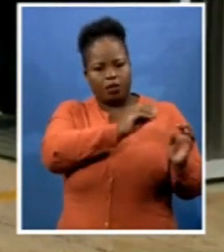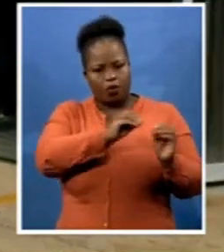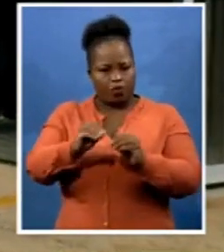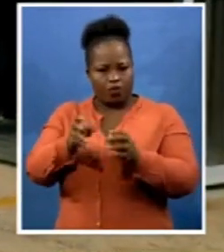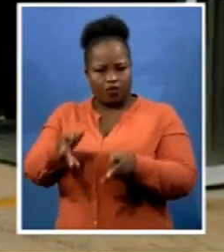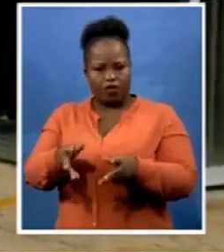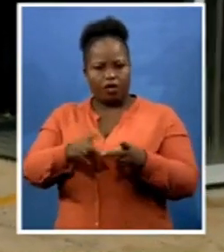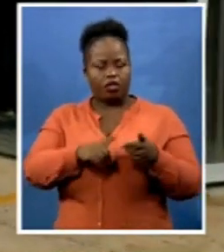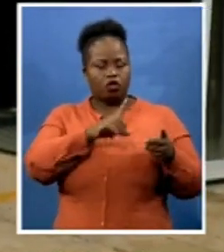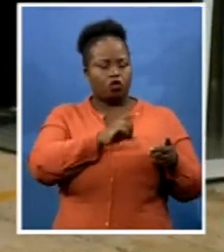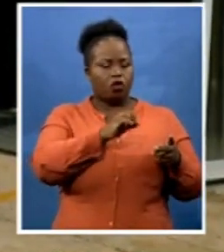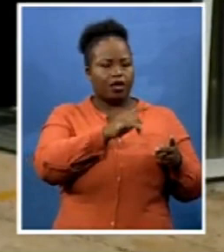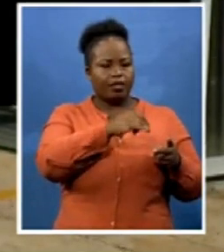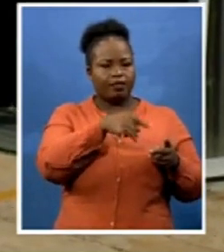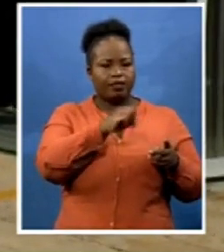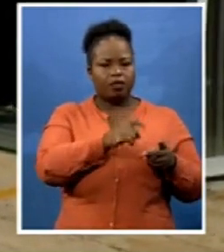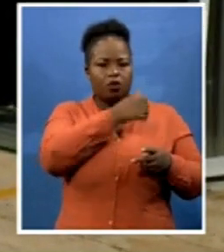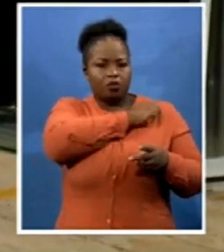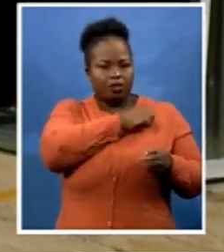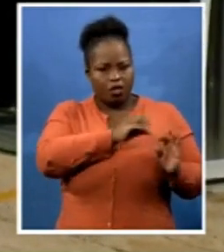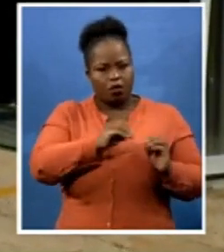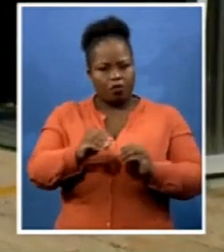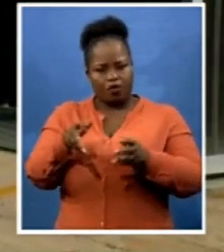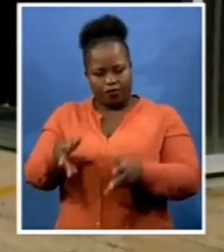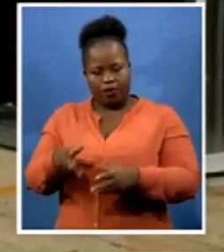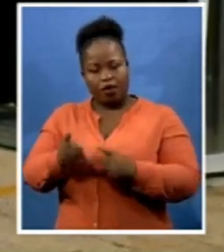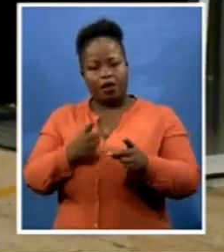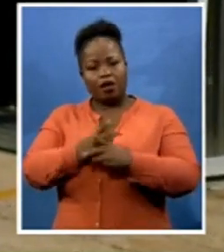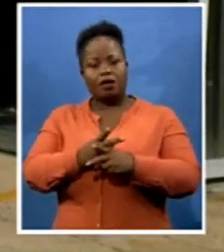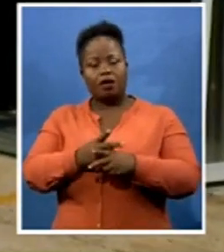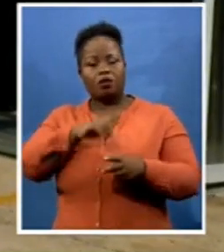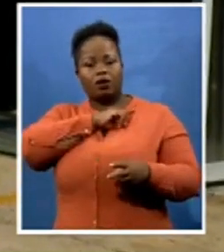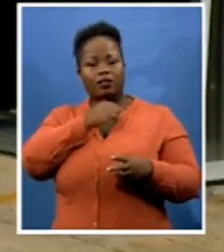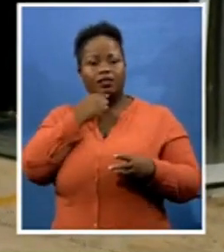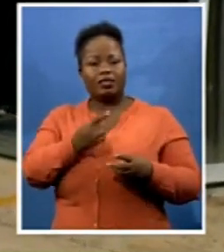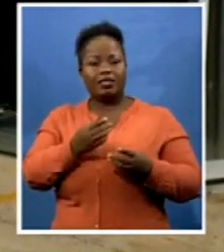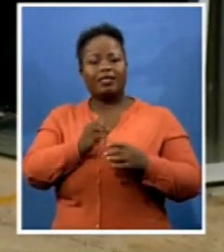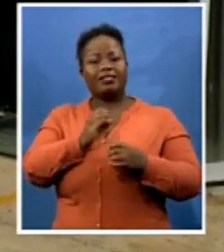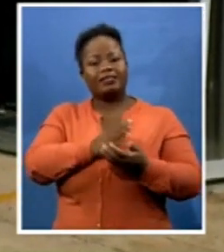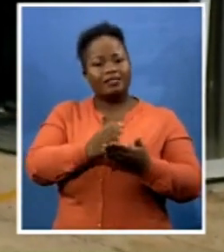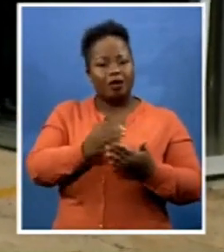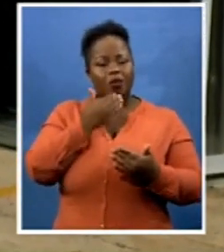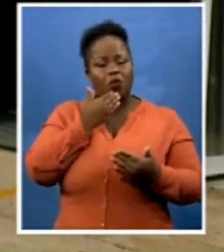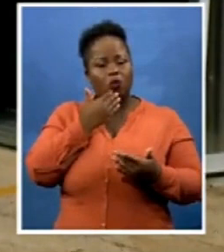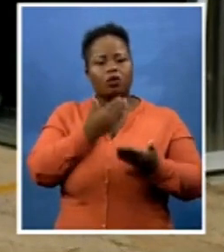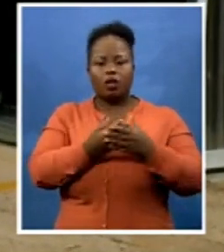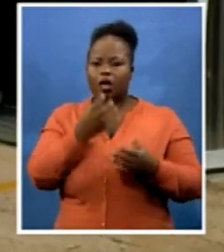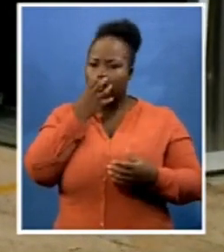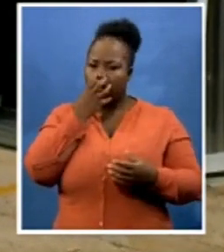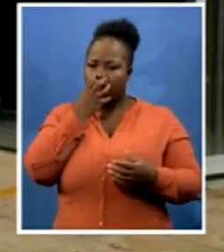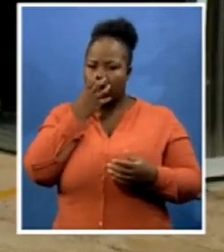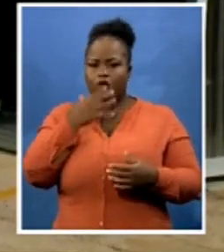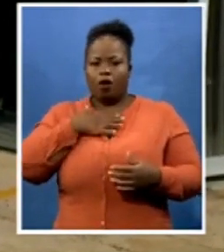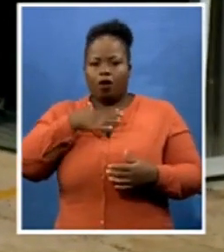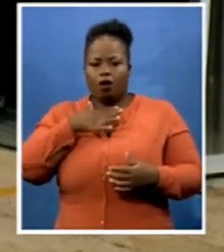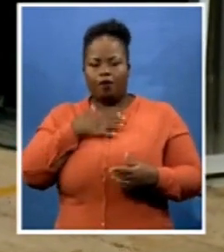also have been told that this specific hospital will take patients that can use oxygen and those that can't as well, but will not cater to patients that use